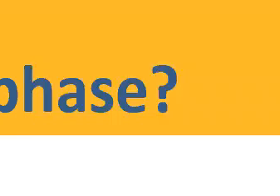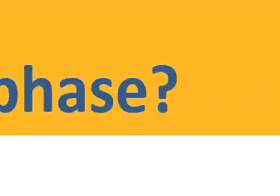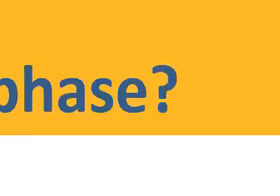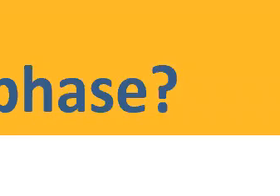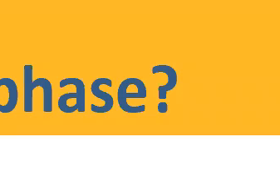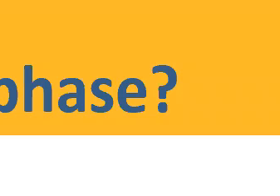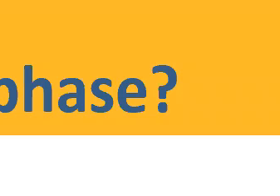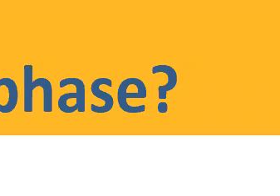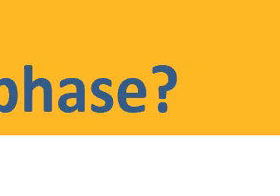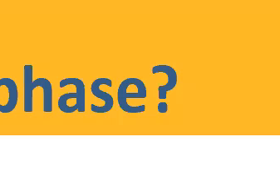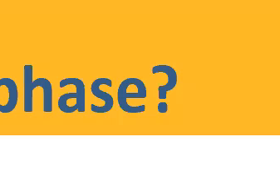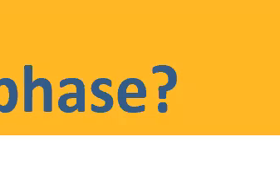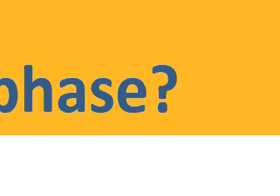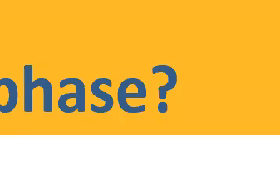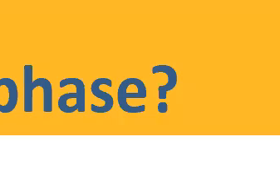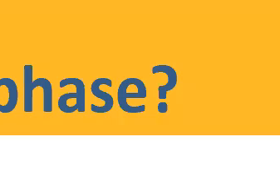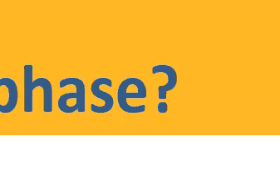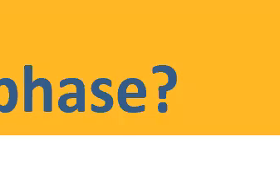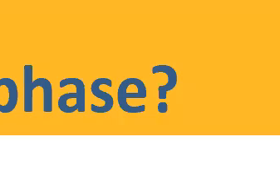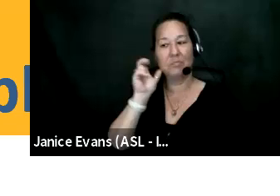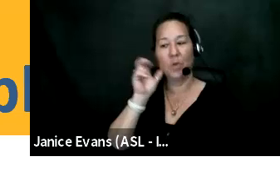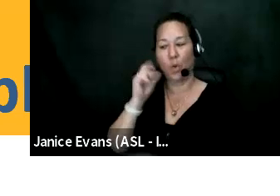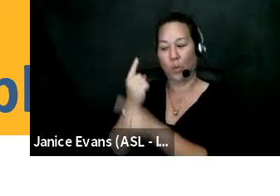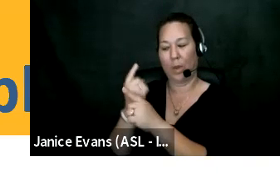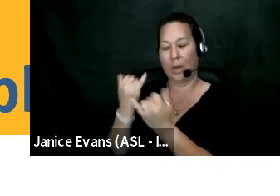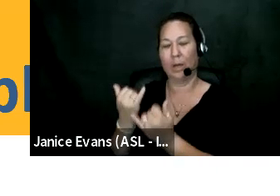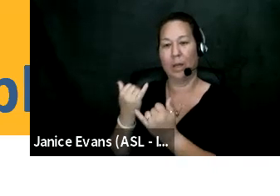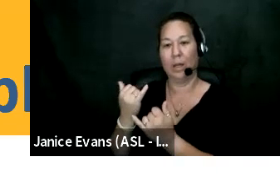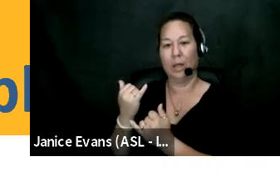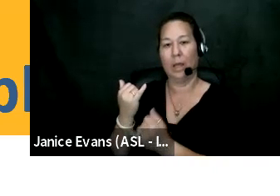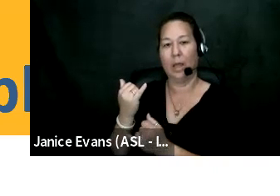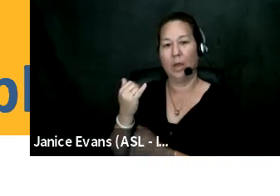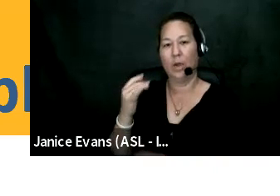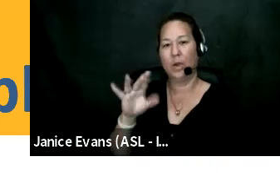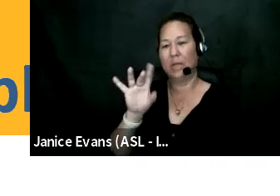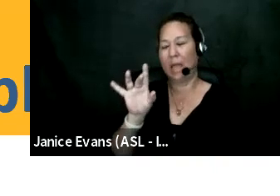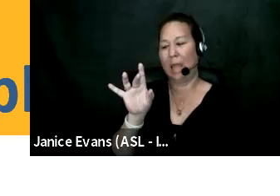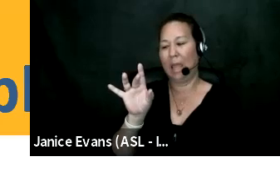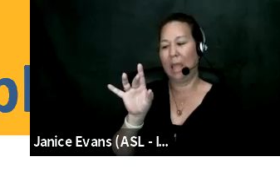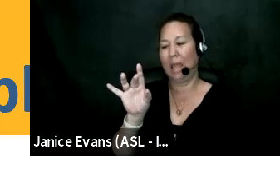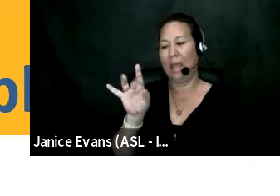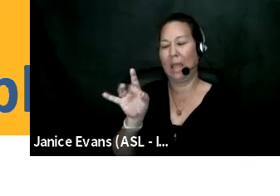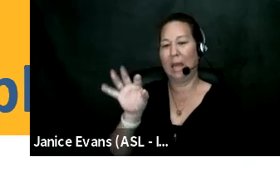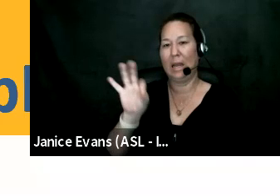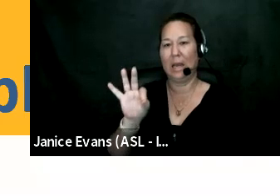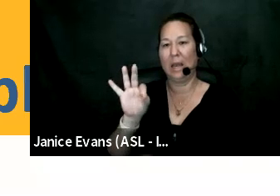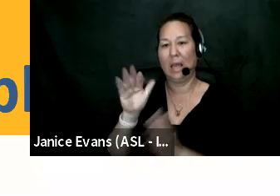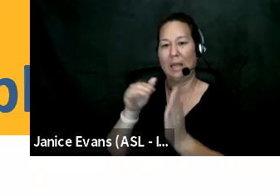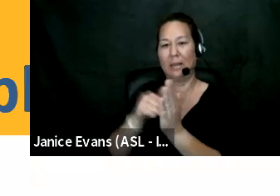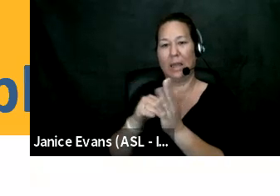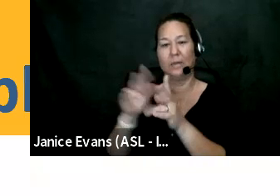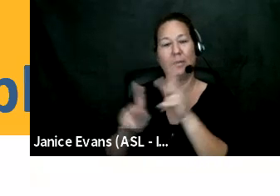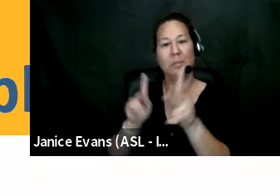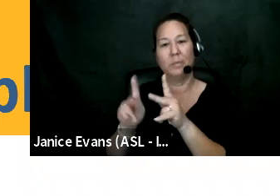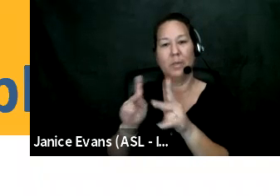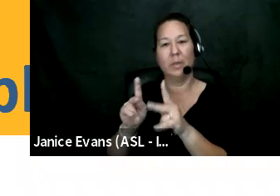We've heard that right now there are more than 89,000 people or 89,000 cases of COVID